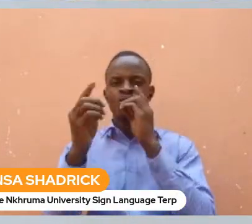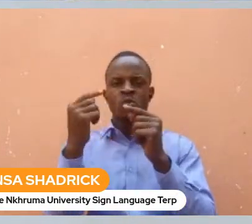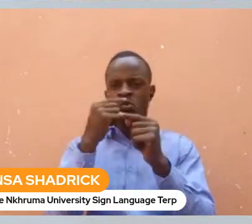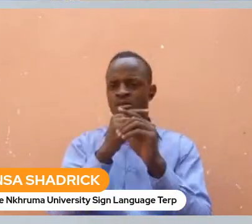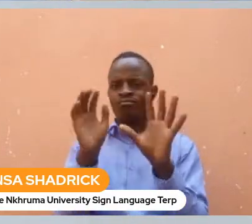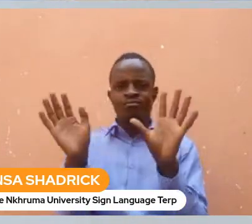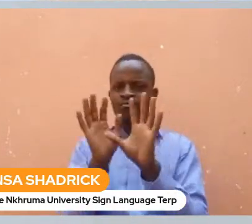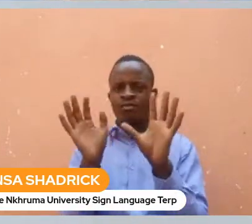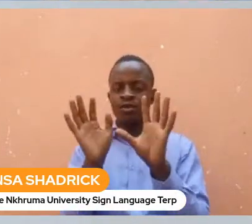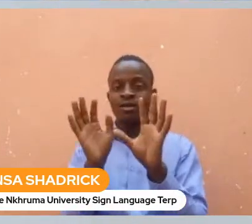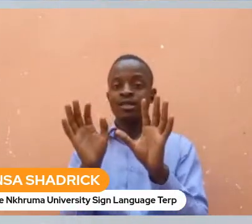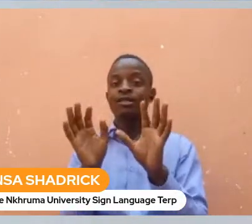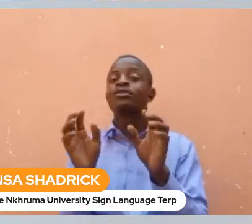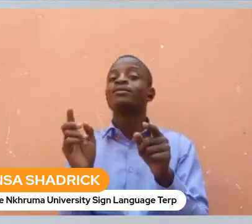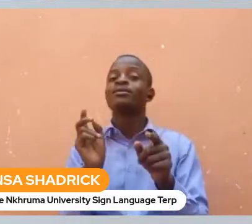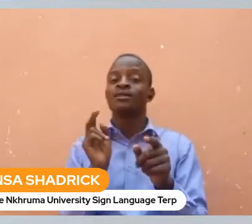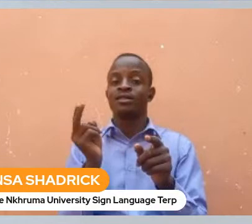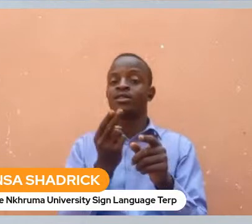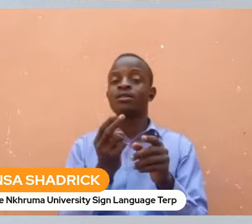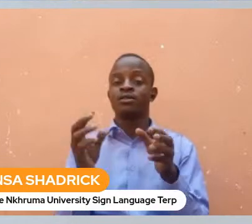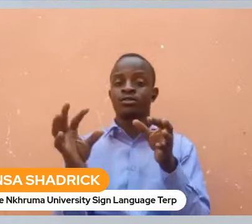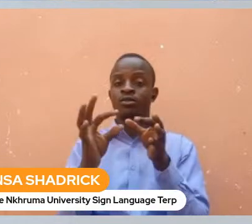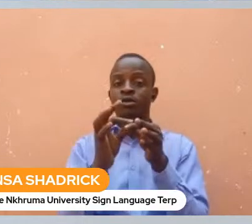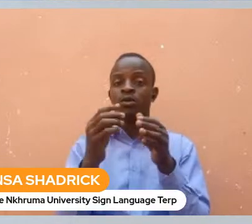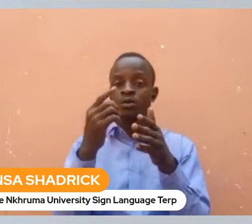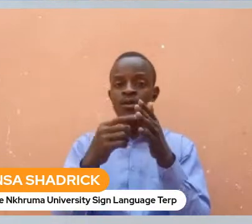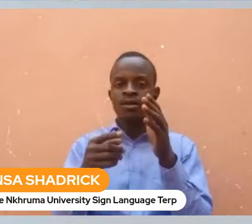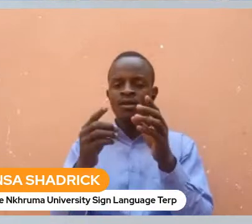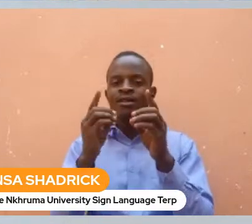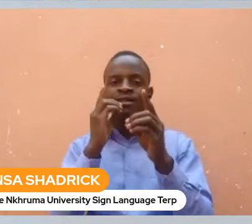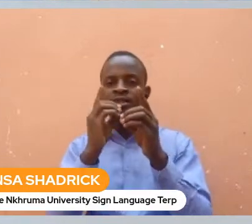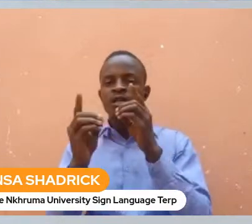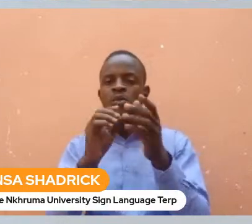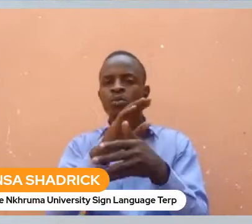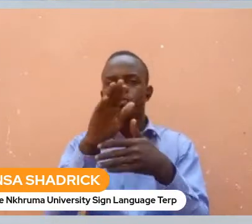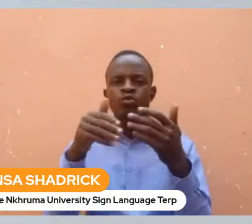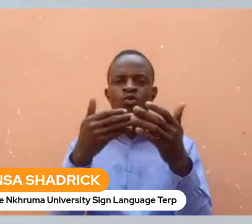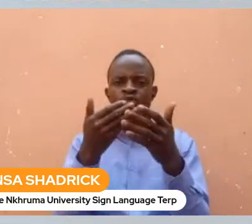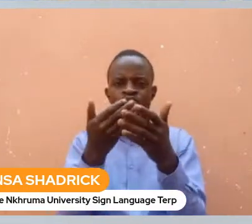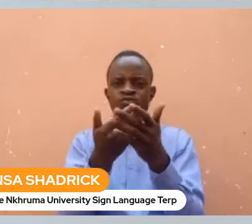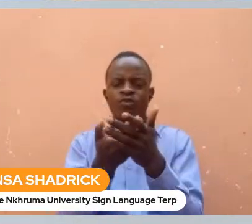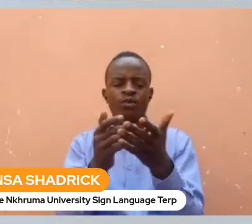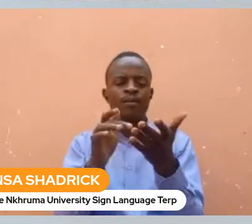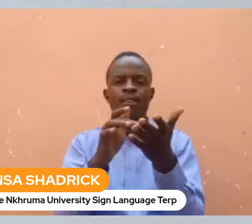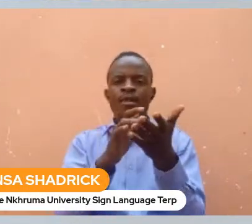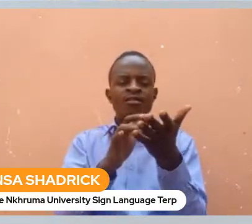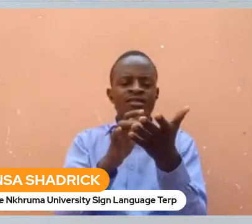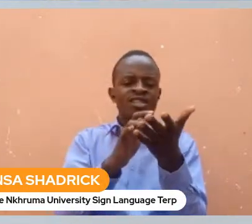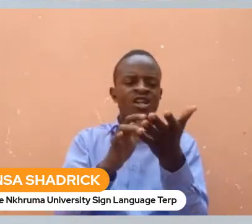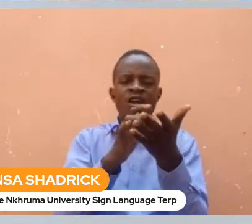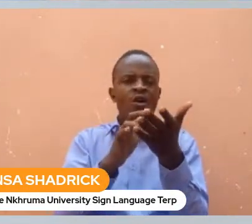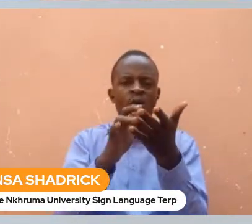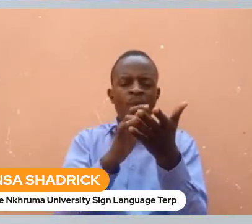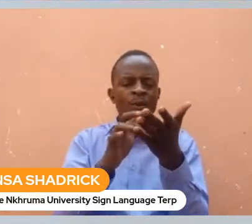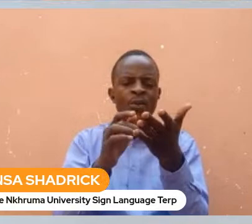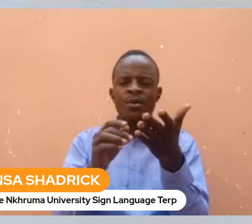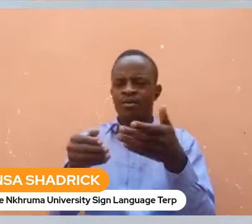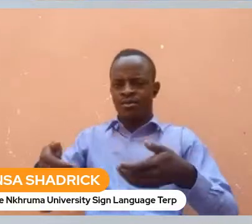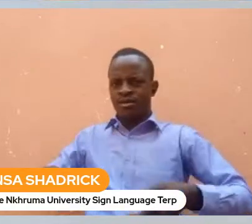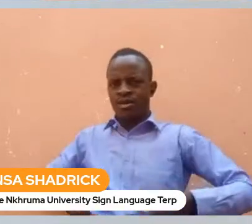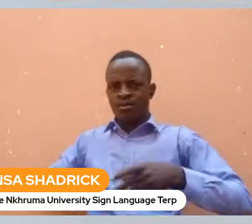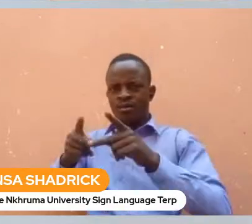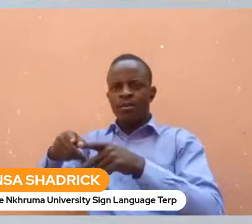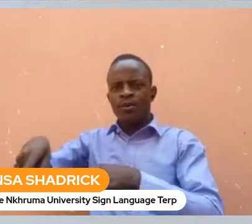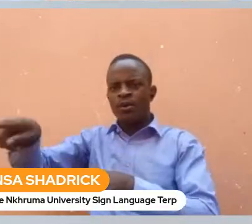with another real topic. Today, we are discussing all things continuous use of contraceptives among young people and